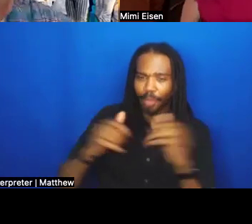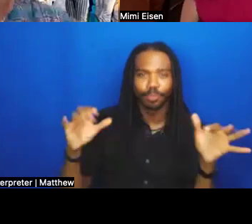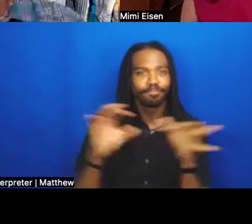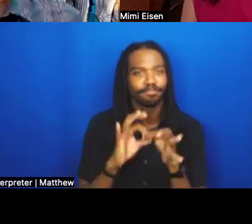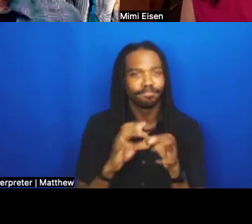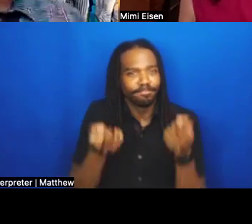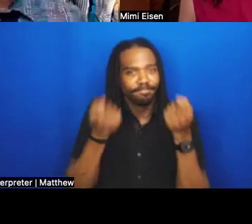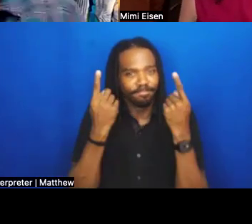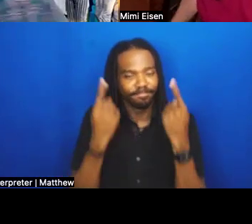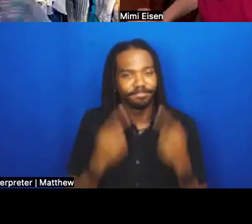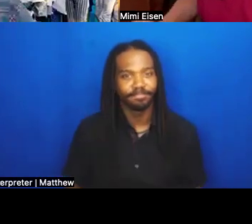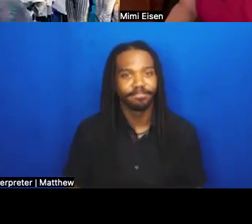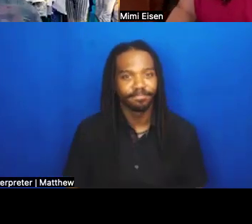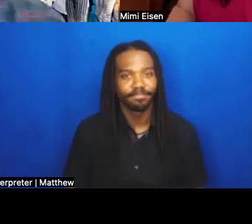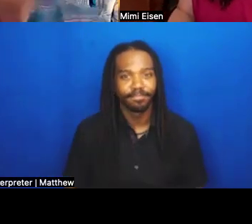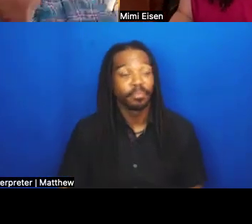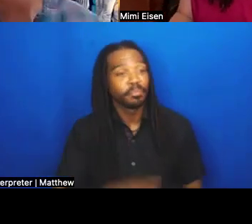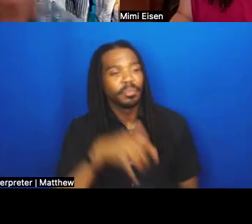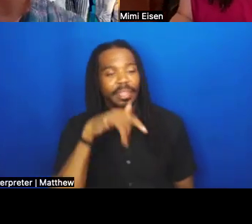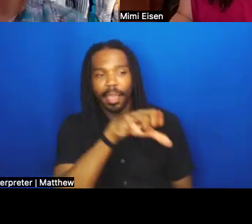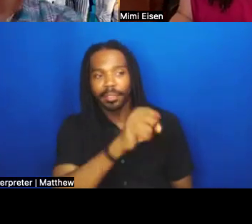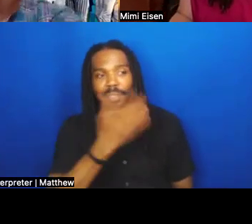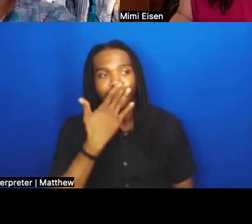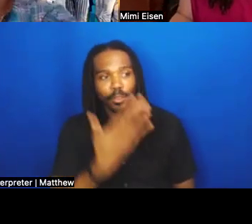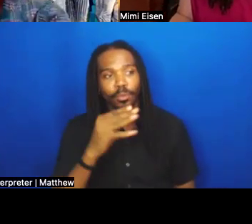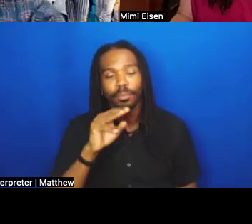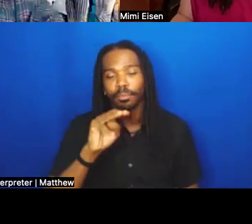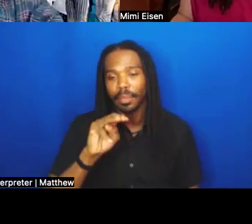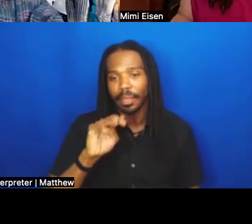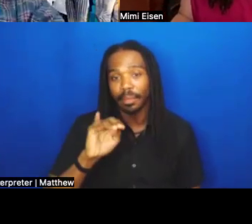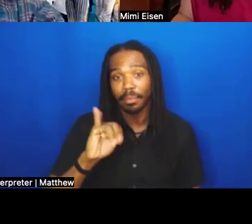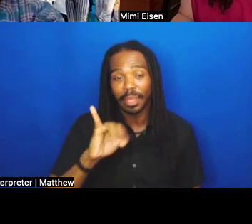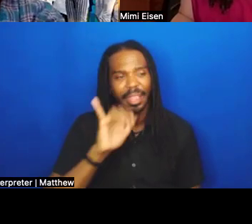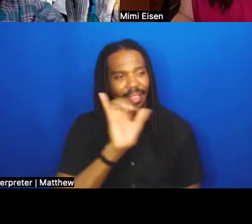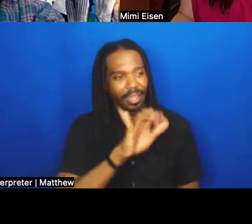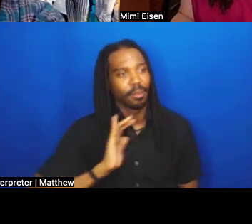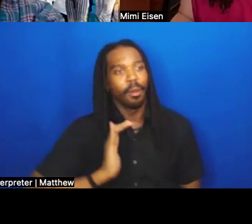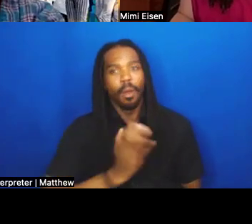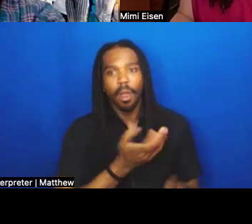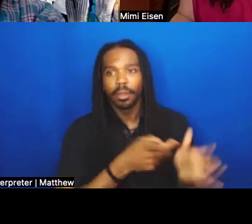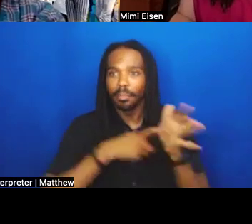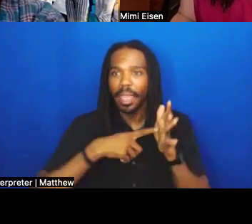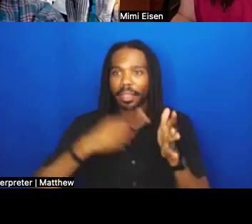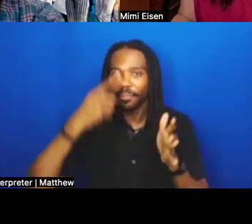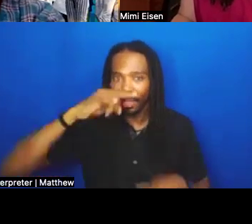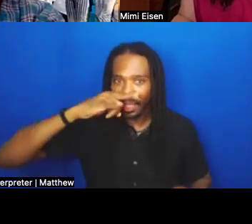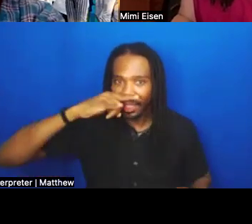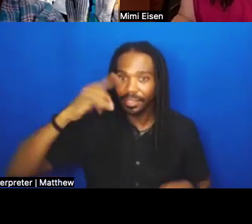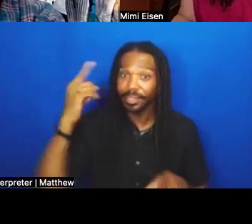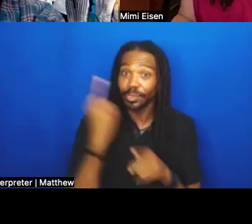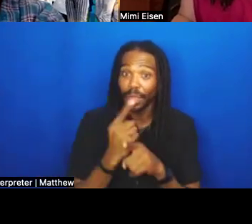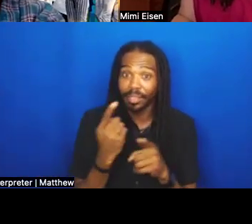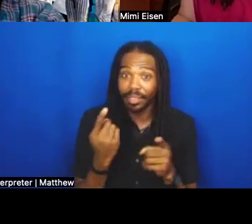Yes. Thank you, Mimi. And I was thinking like that is our demand for kids, right? To have the